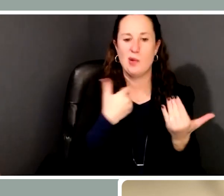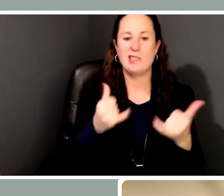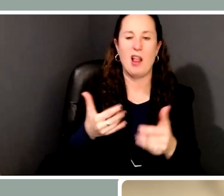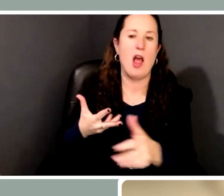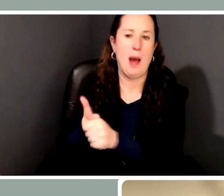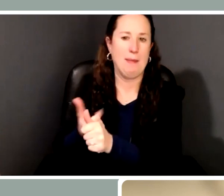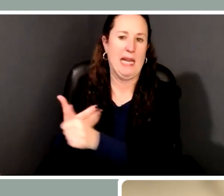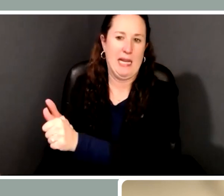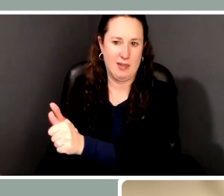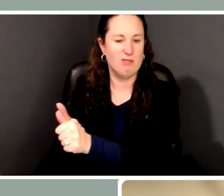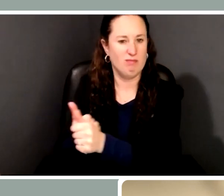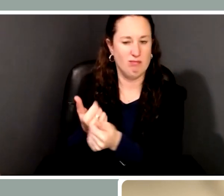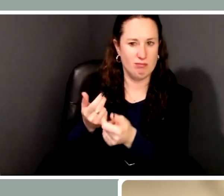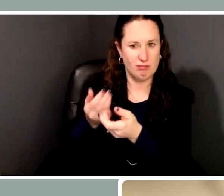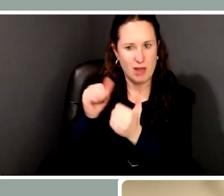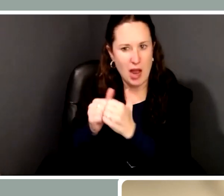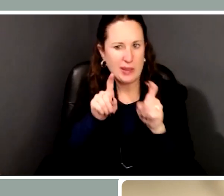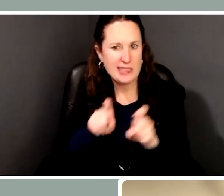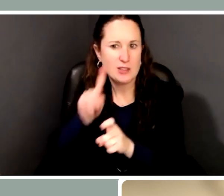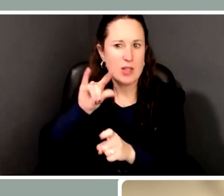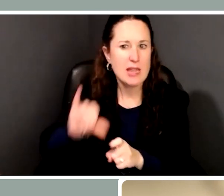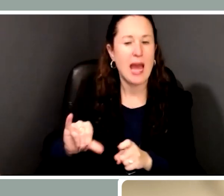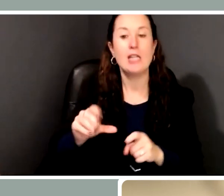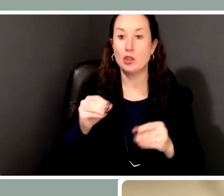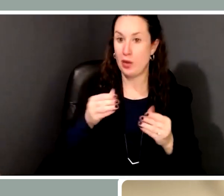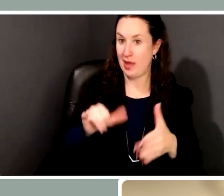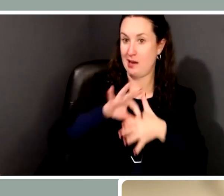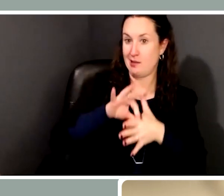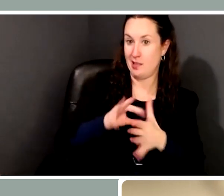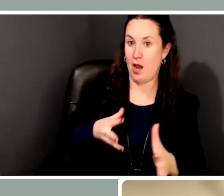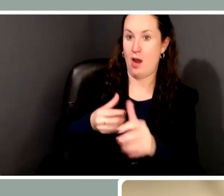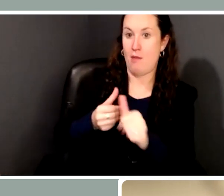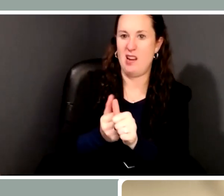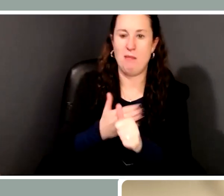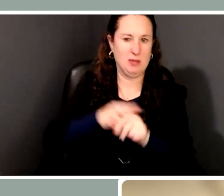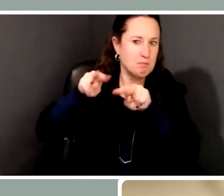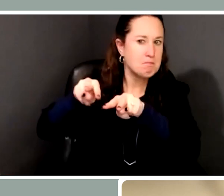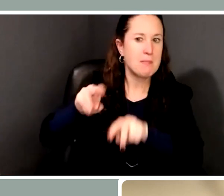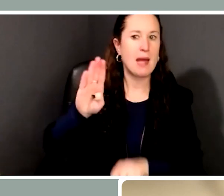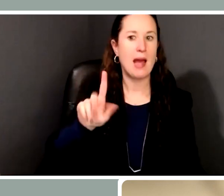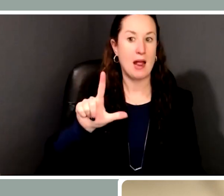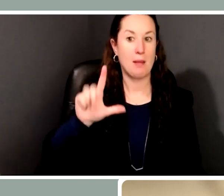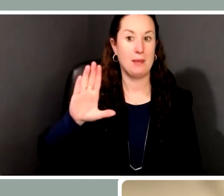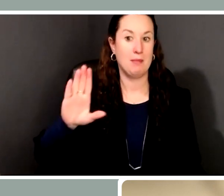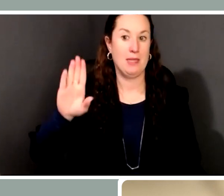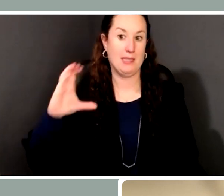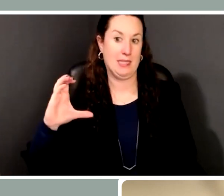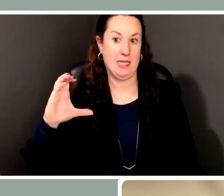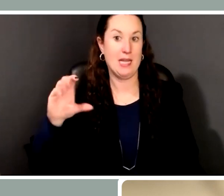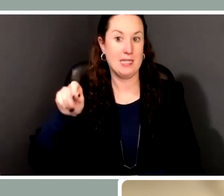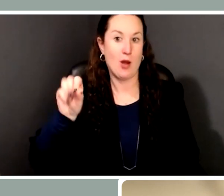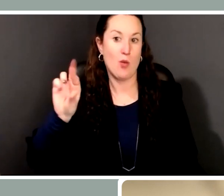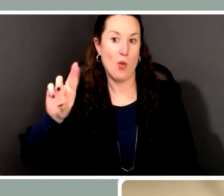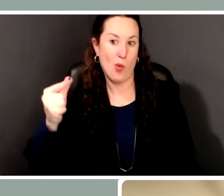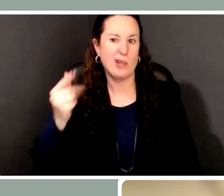test for it. So please look for that in the coming weeks on lbbc.org, and it will help reinforce some of the things